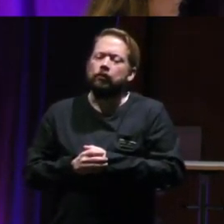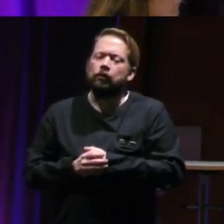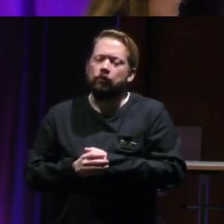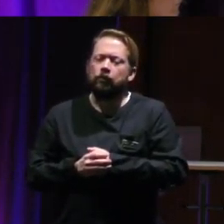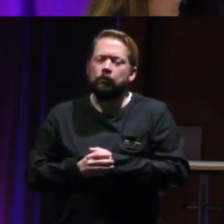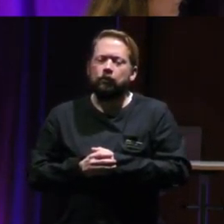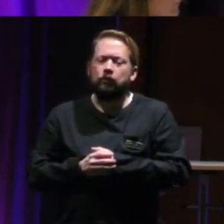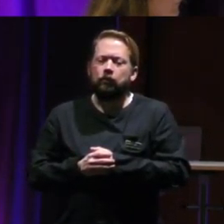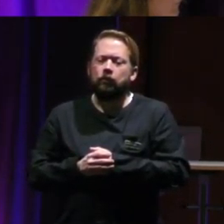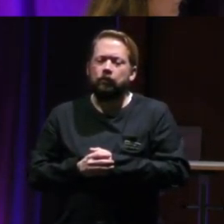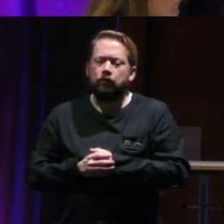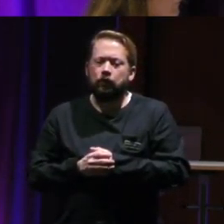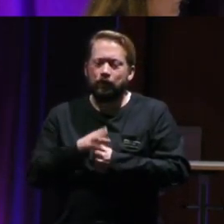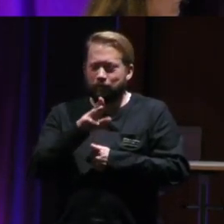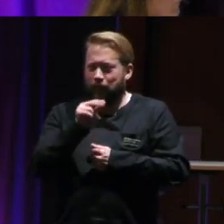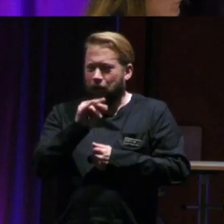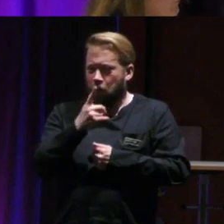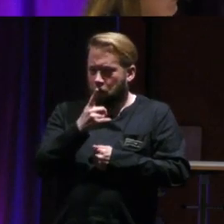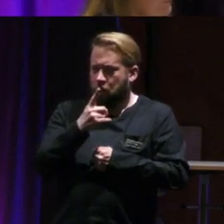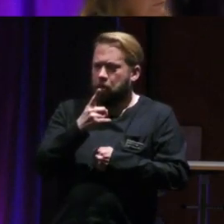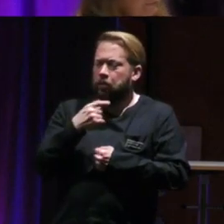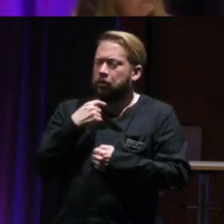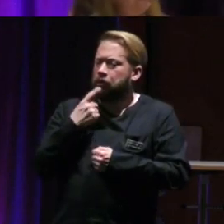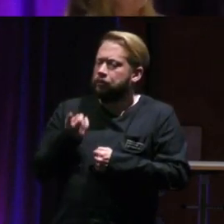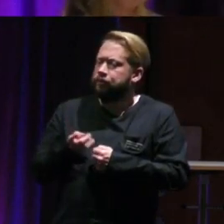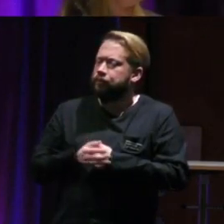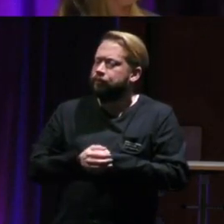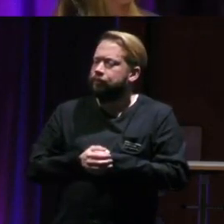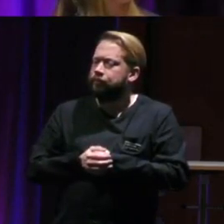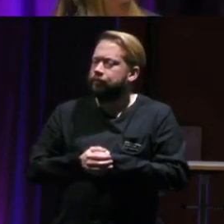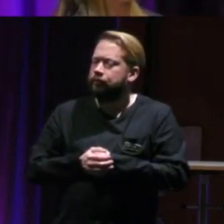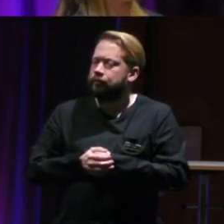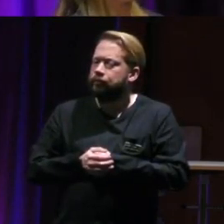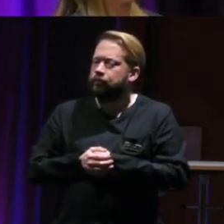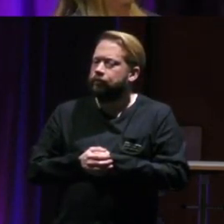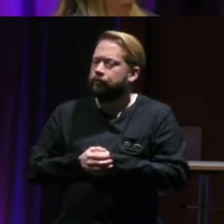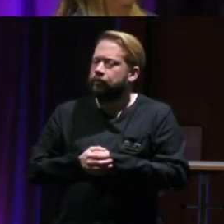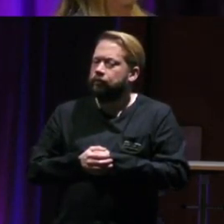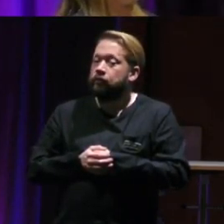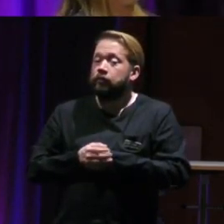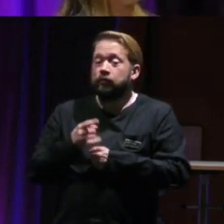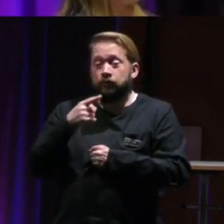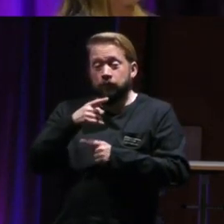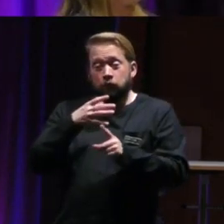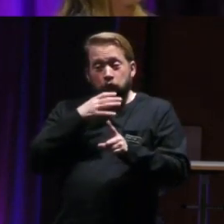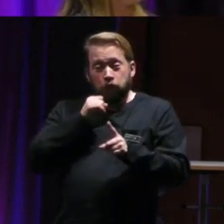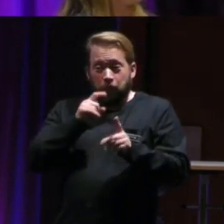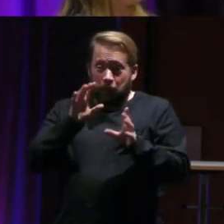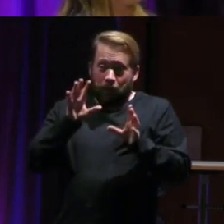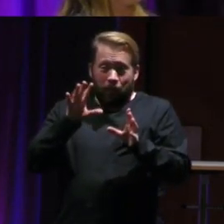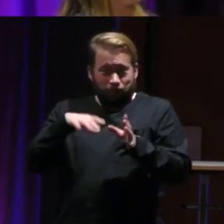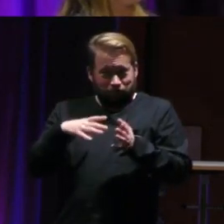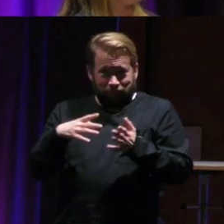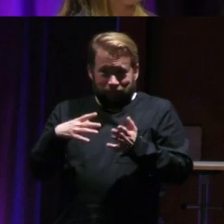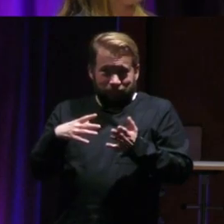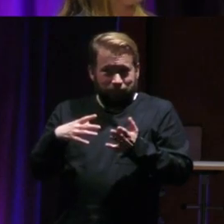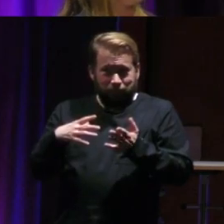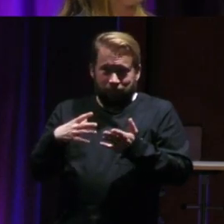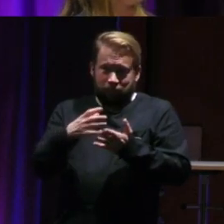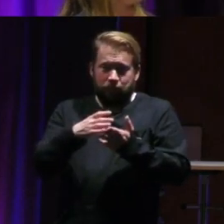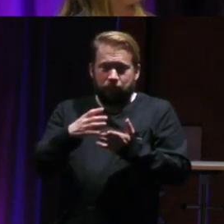And about the Olympics, I think they made a lot of money. I mean, this gang, Kremlin